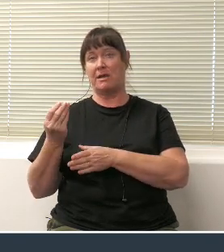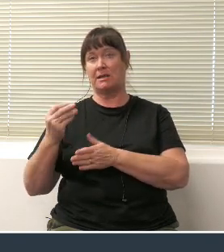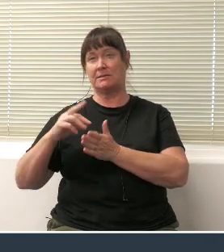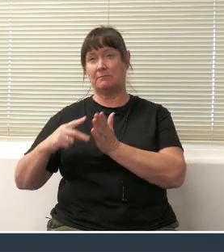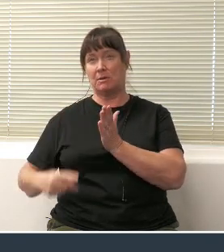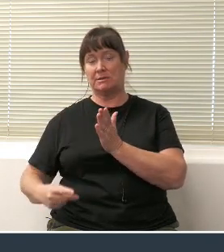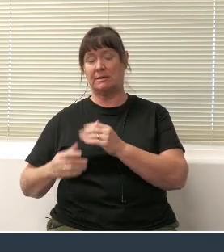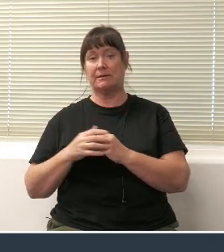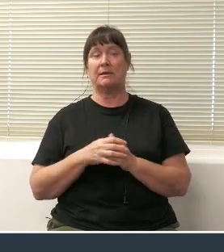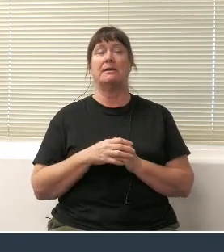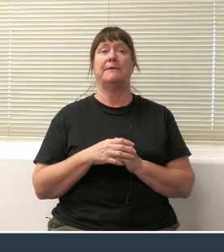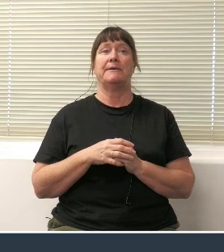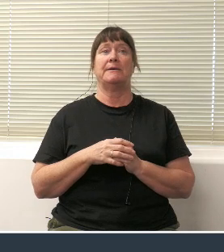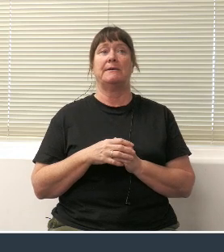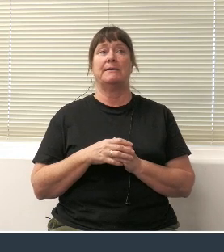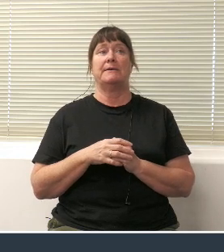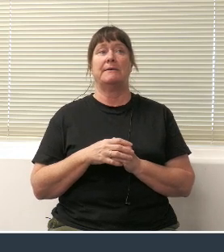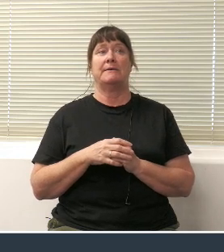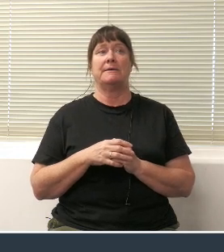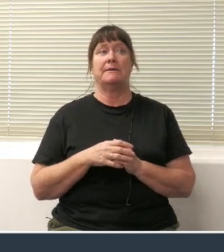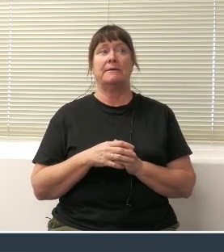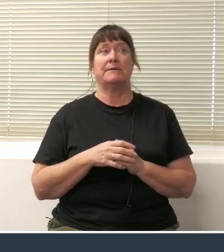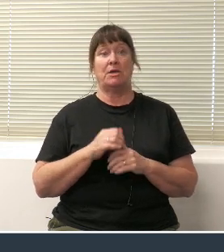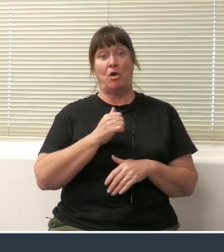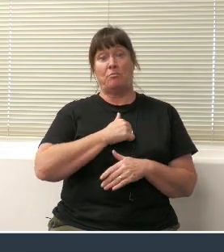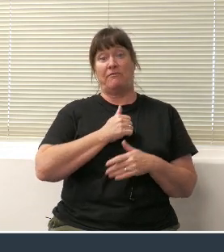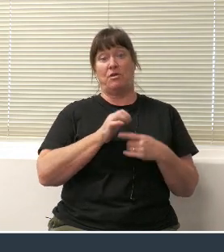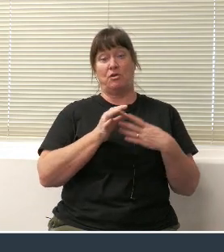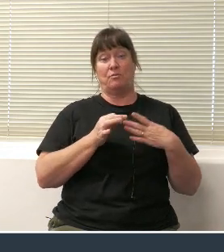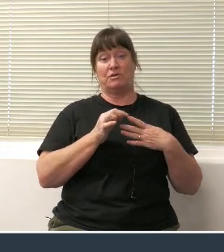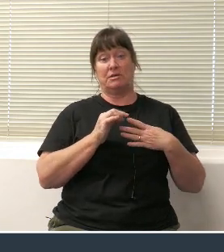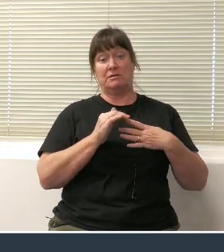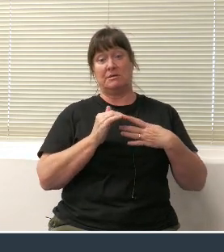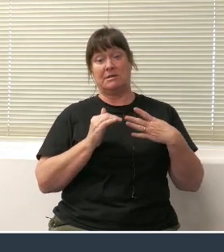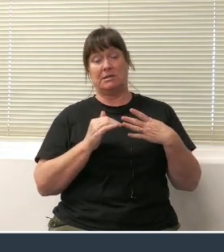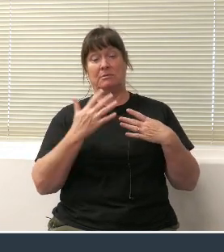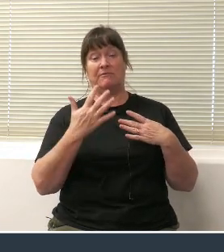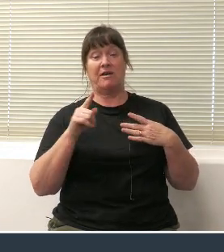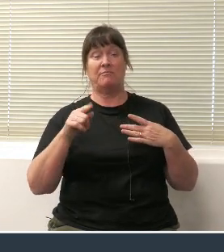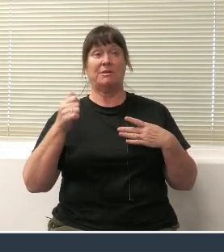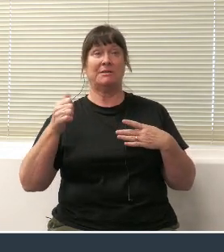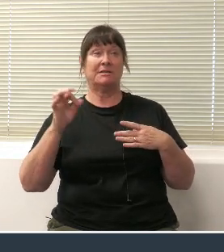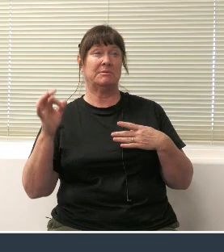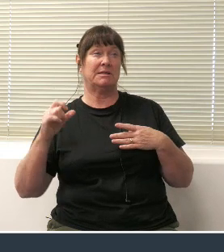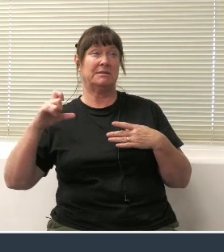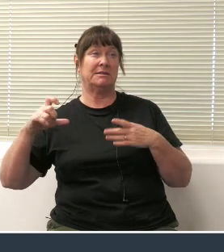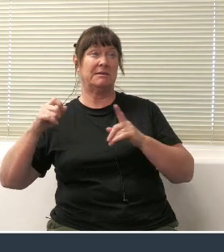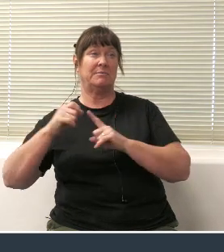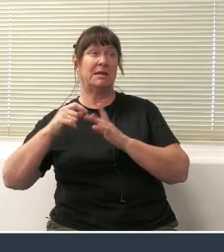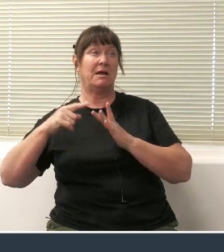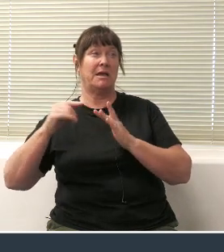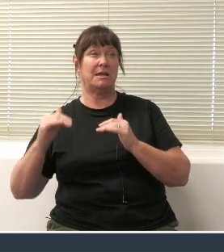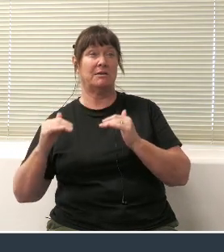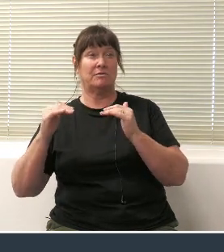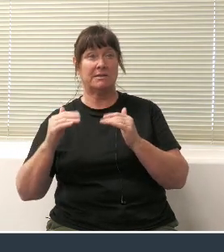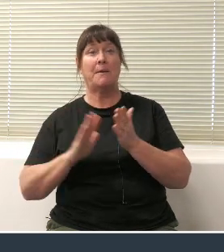So the idea of moving back from our preferred option to a 5.6% CPI increase does have a cost to ratepayers